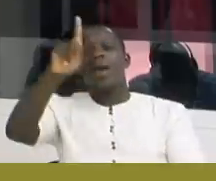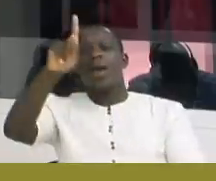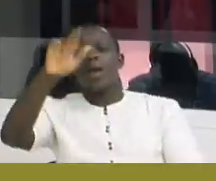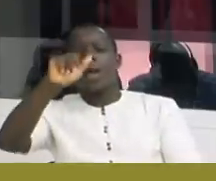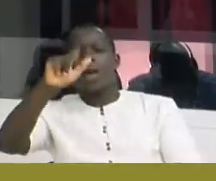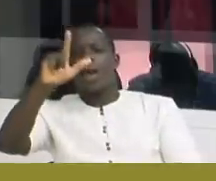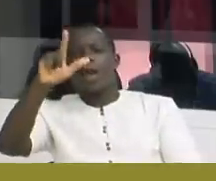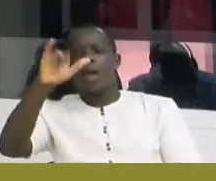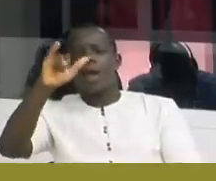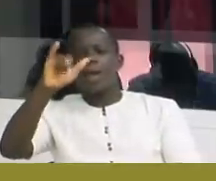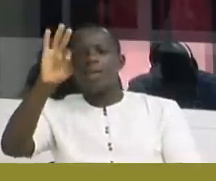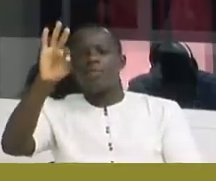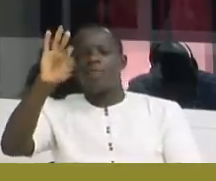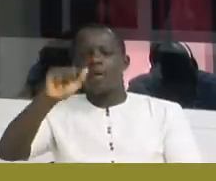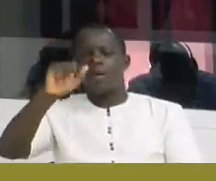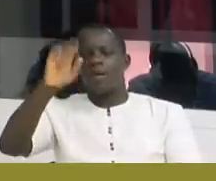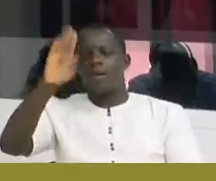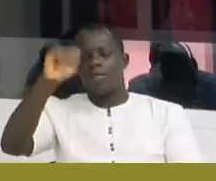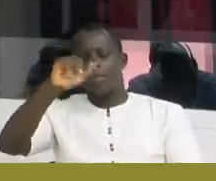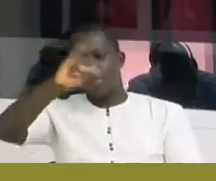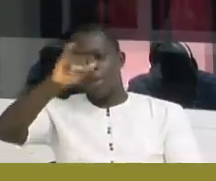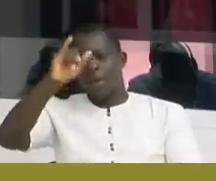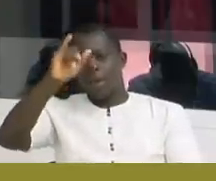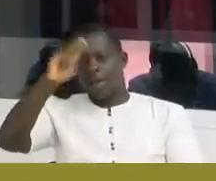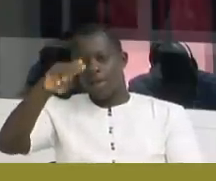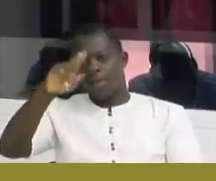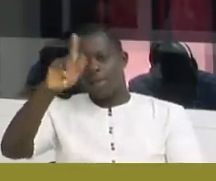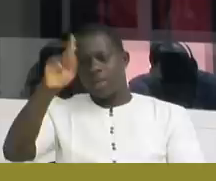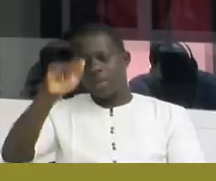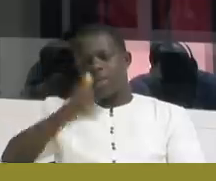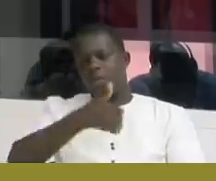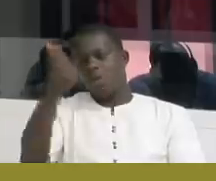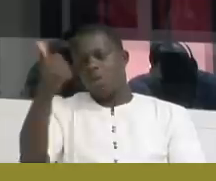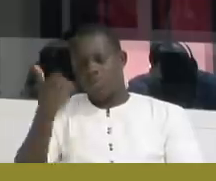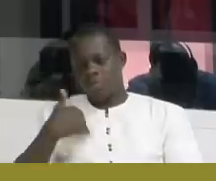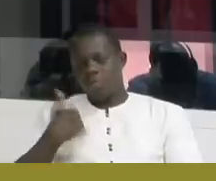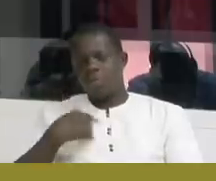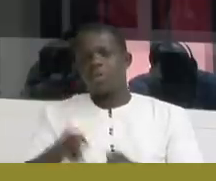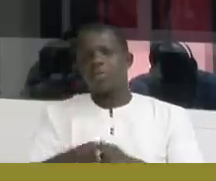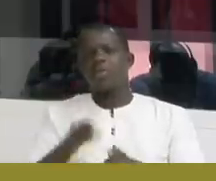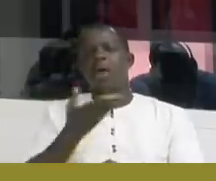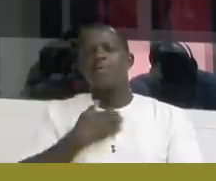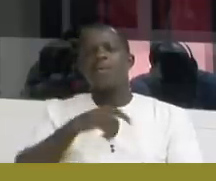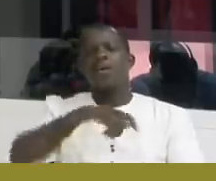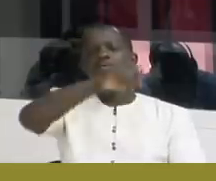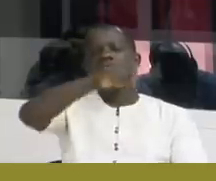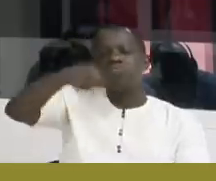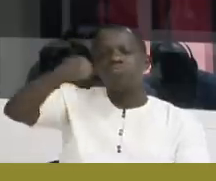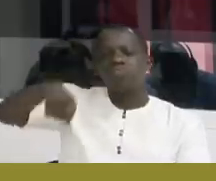a couple of others, into the garden behind